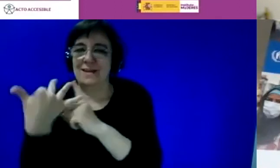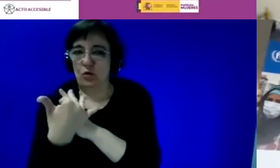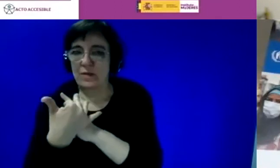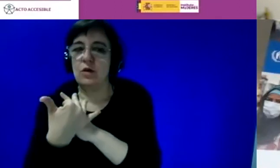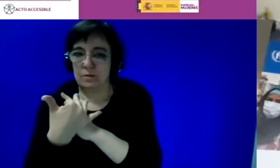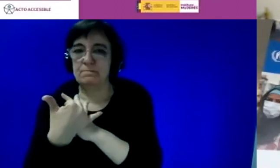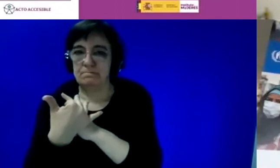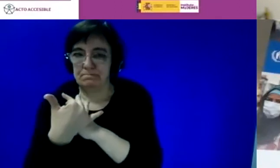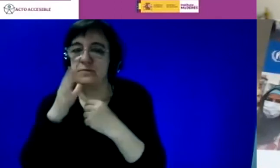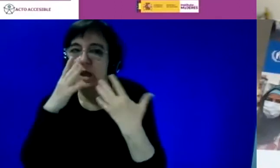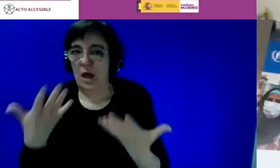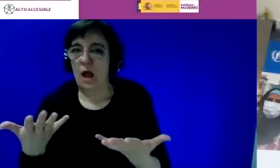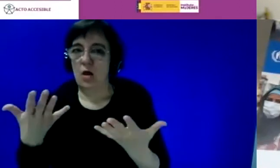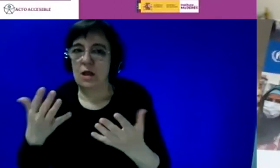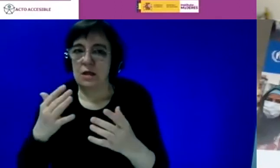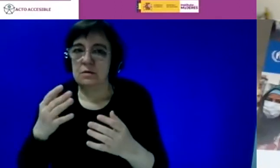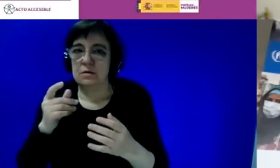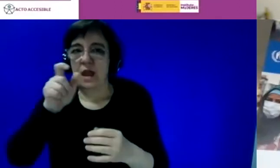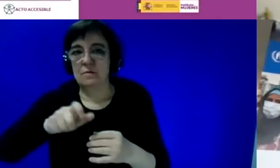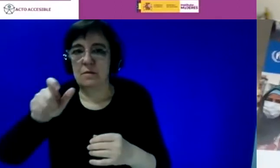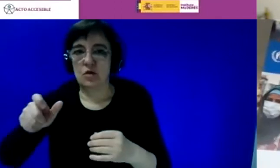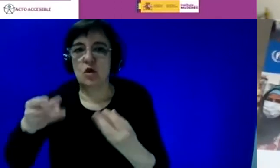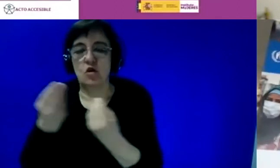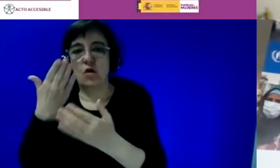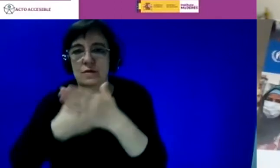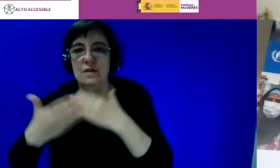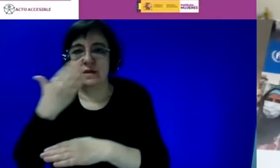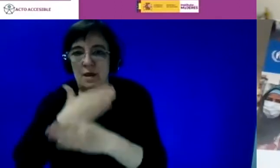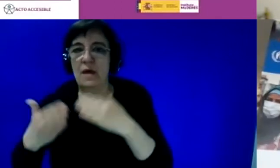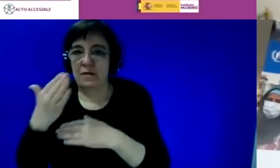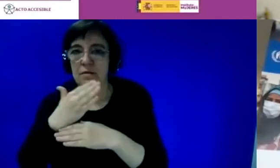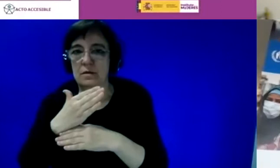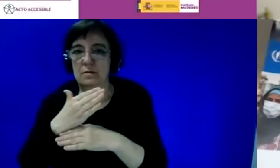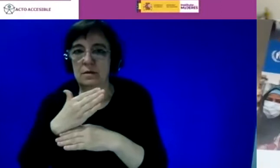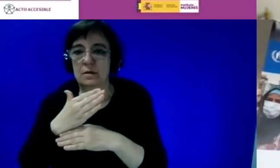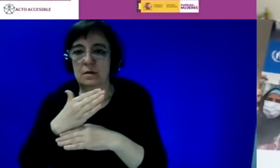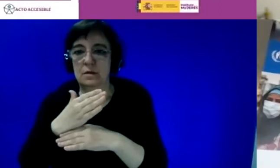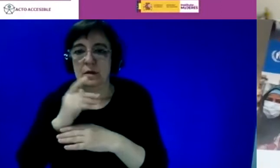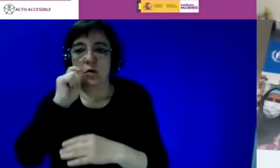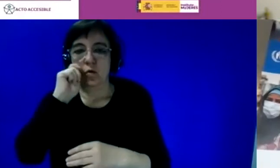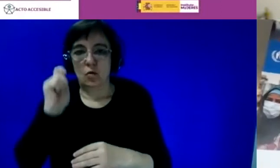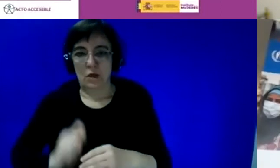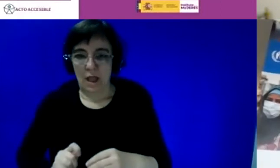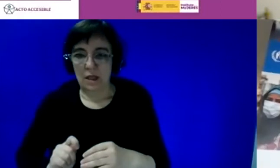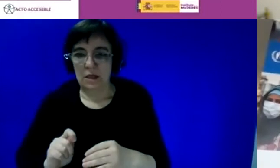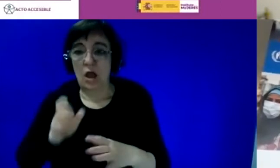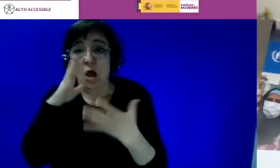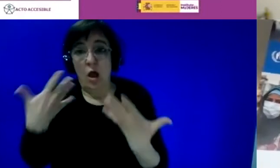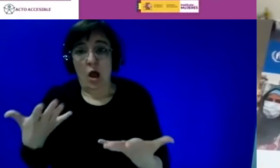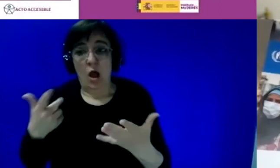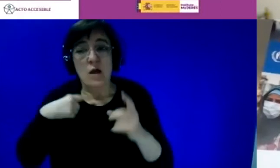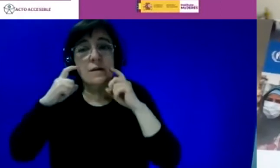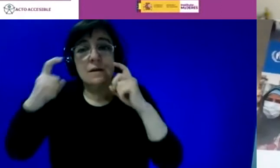express how concerned we are about the situation which people with disabilities are facing in